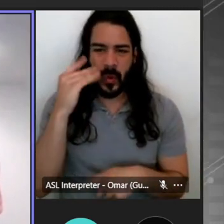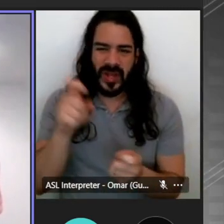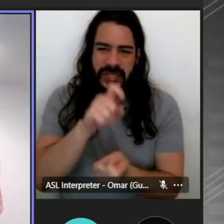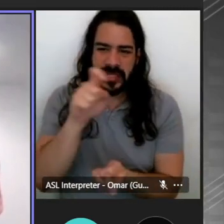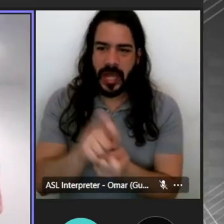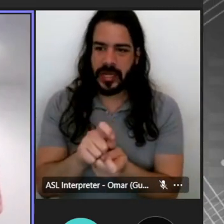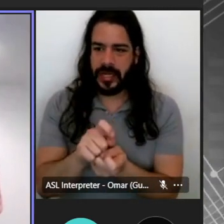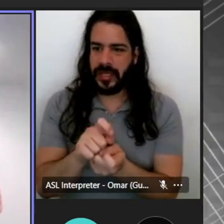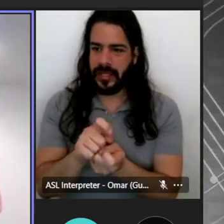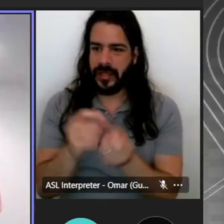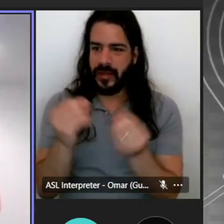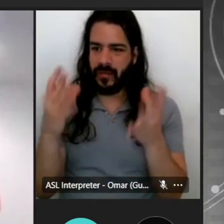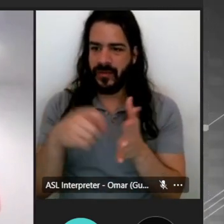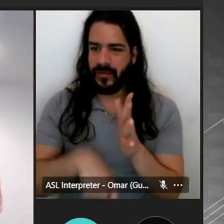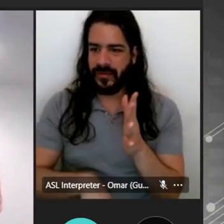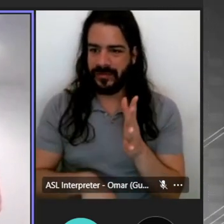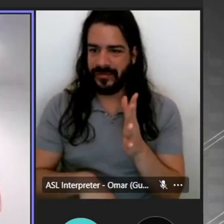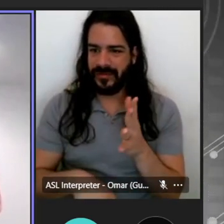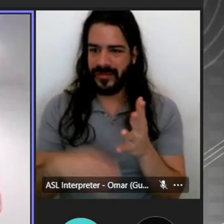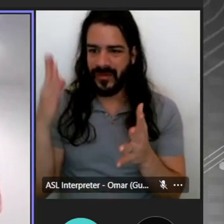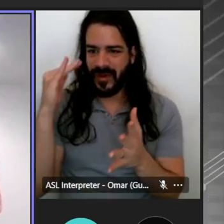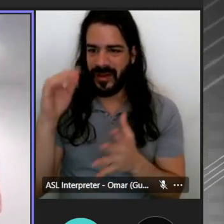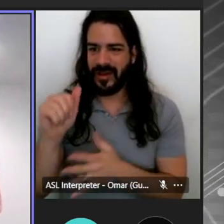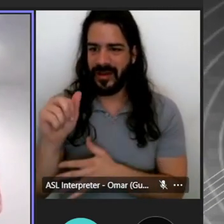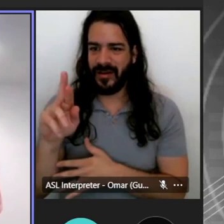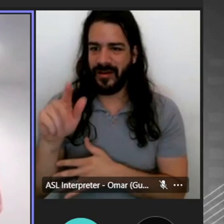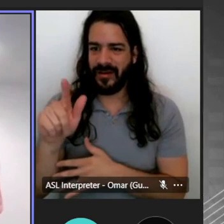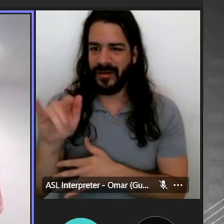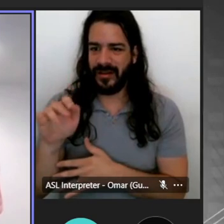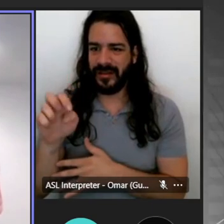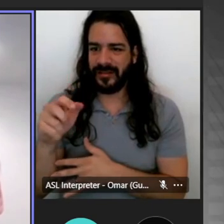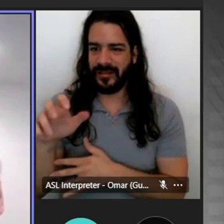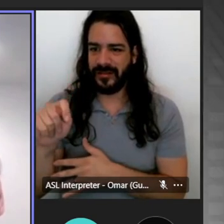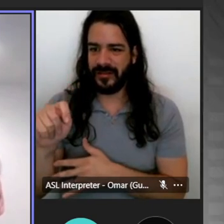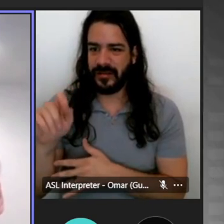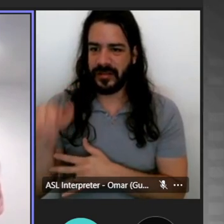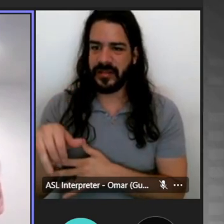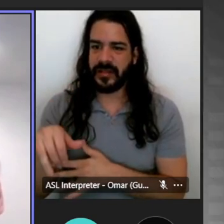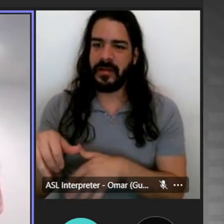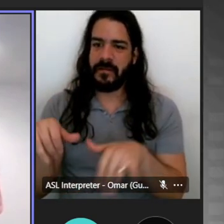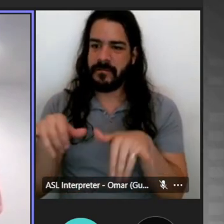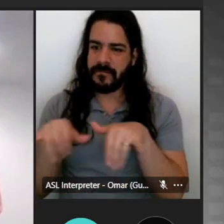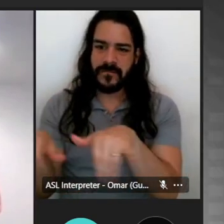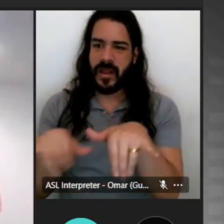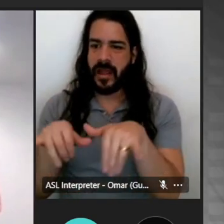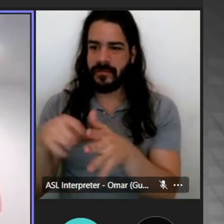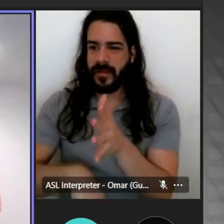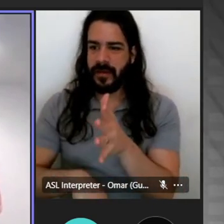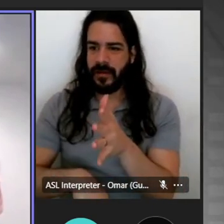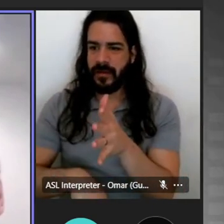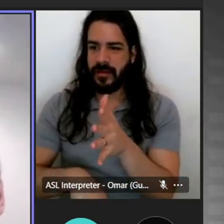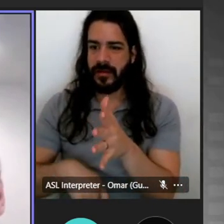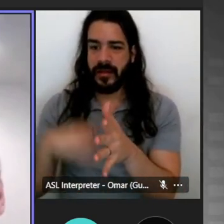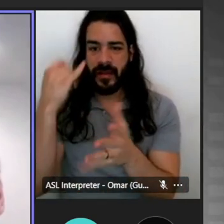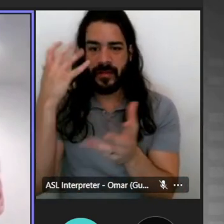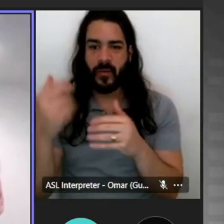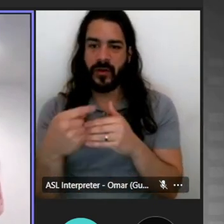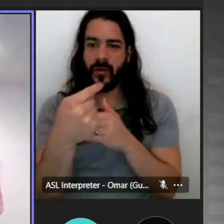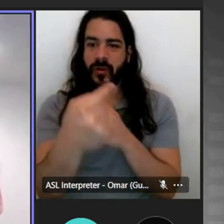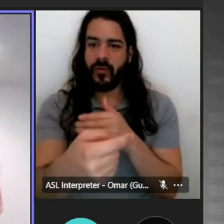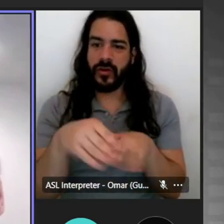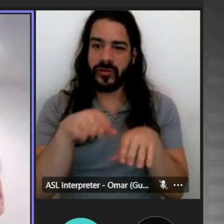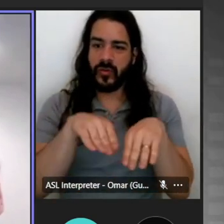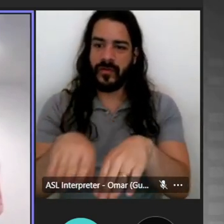place I go because it's a flat fare within Arlington County. It's an extra dollar to go across the river to